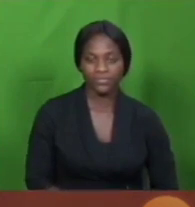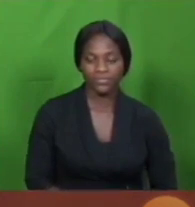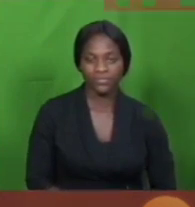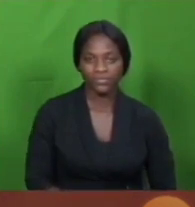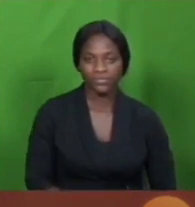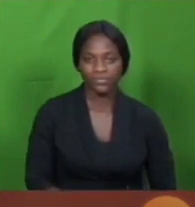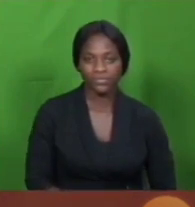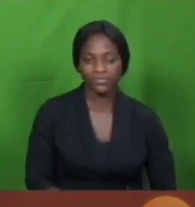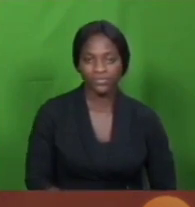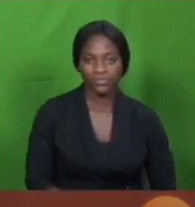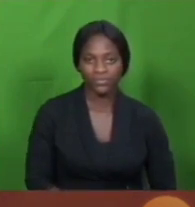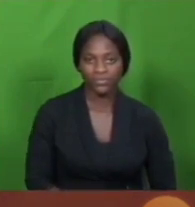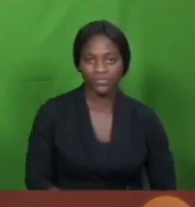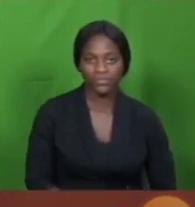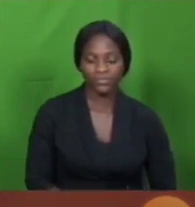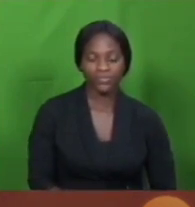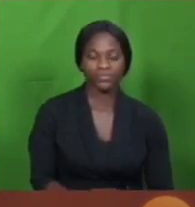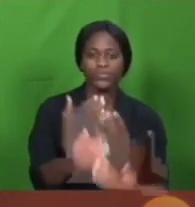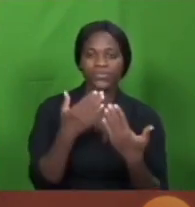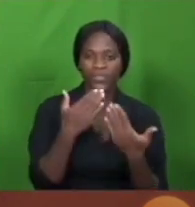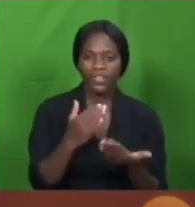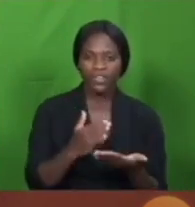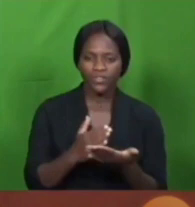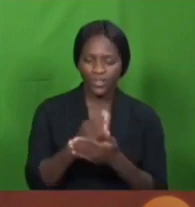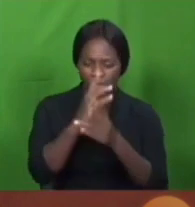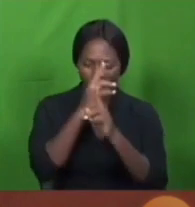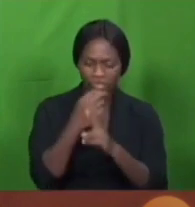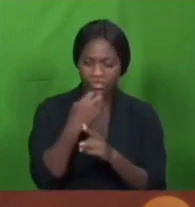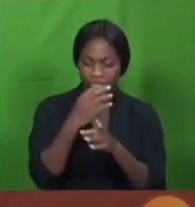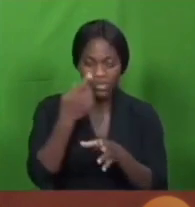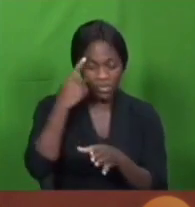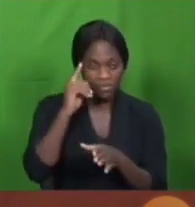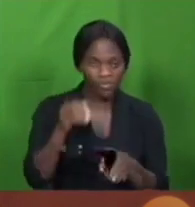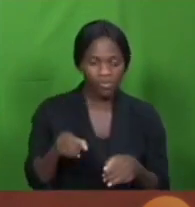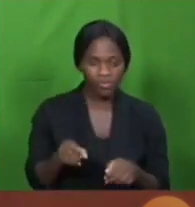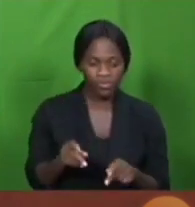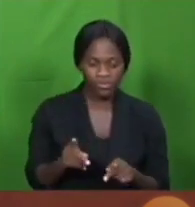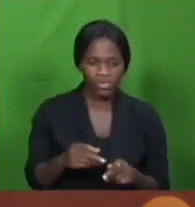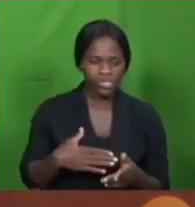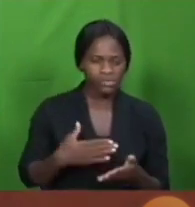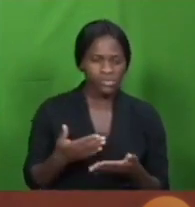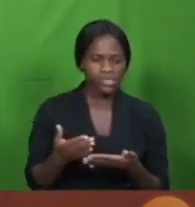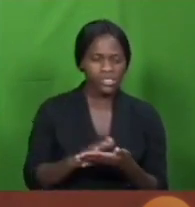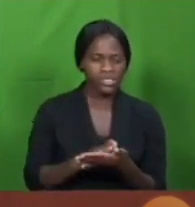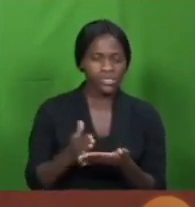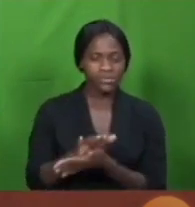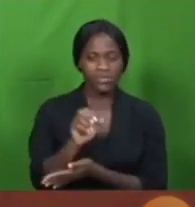Thank you, Right Honourable Speaker, for the opportunity. If you look at the same page, paragraph 1,